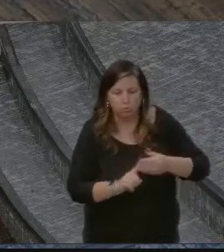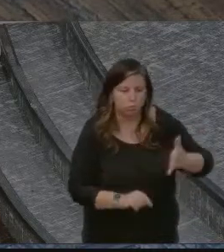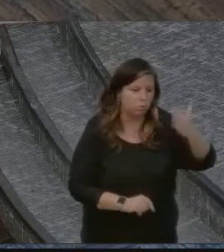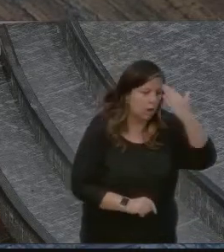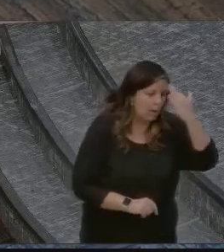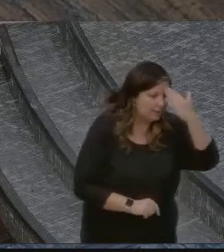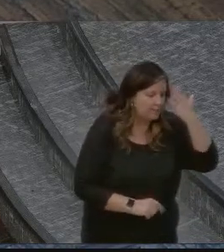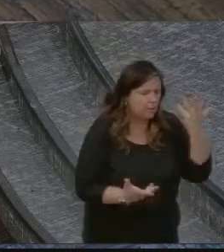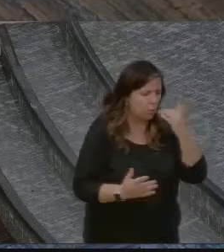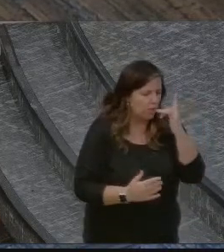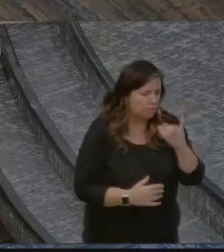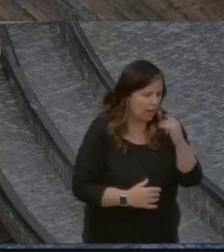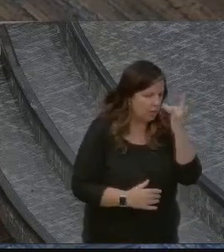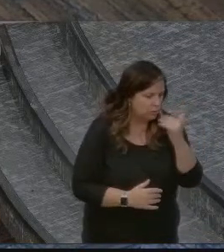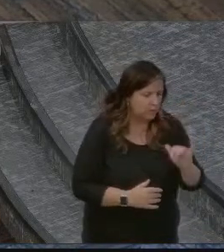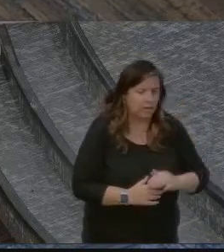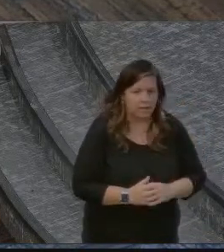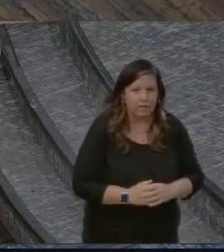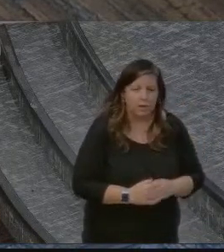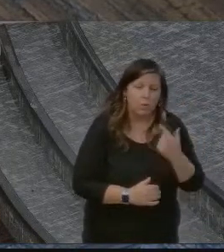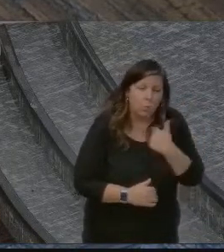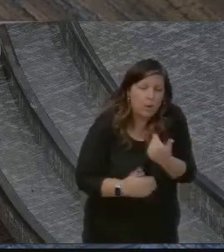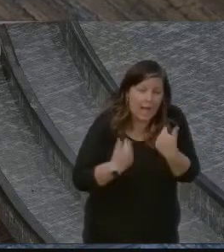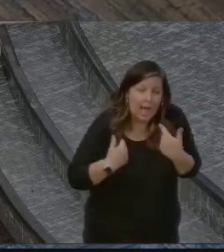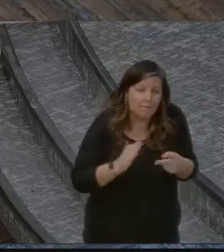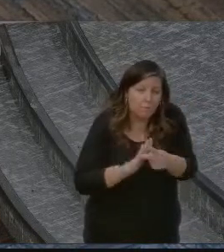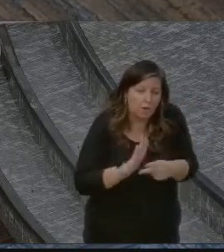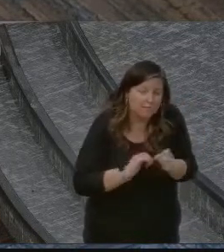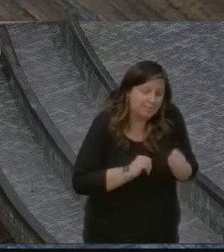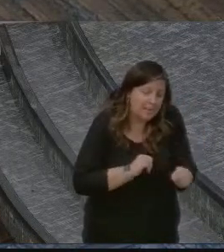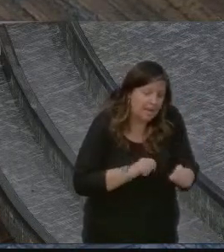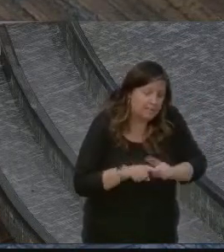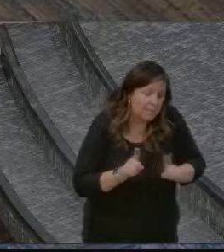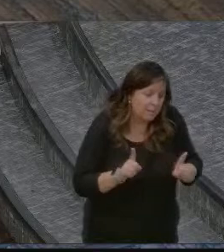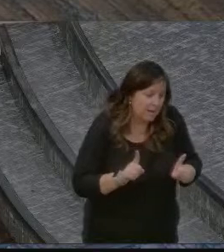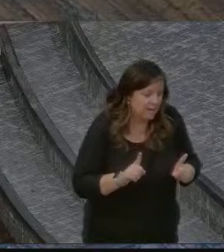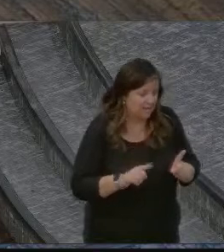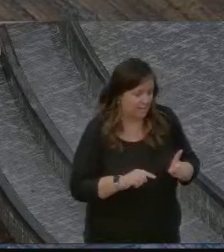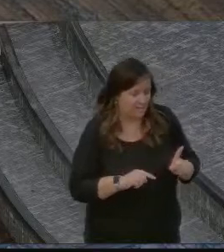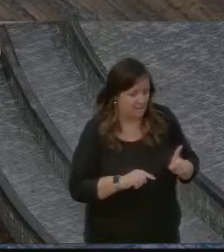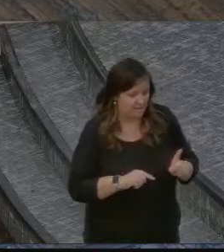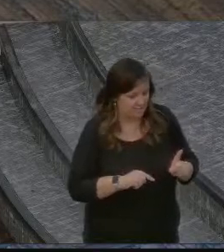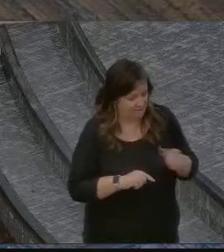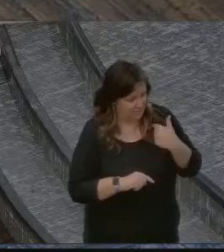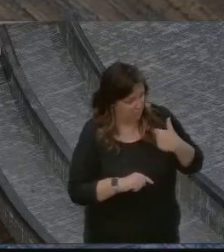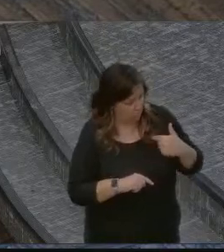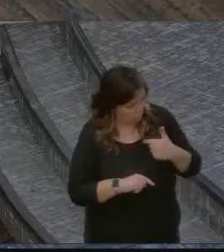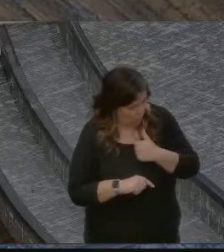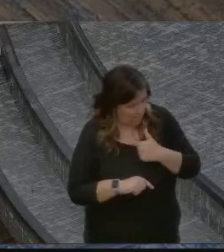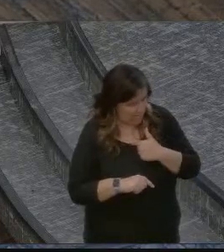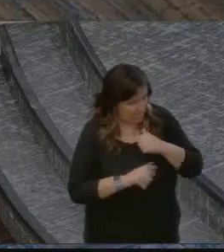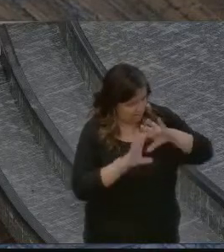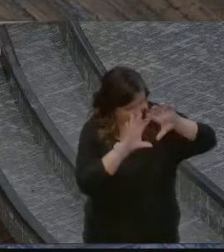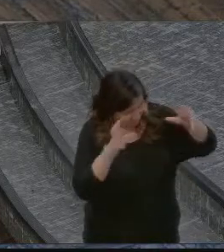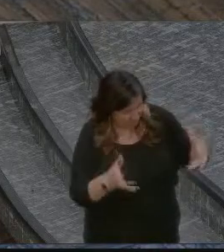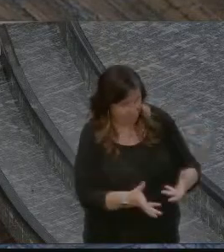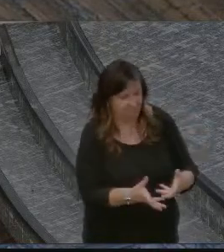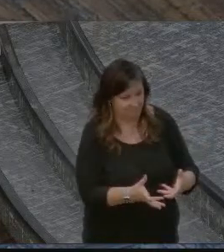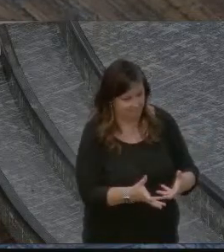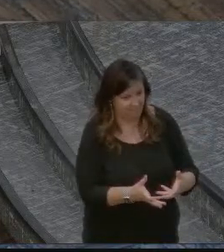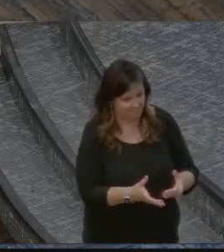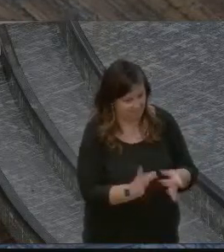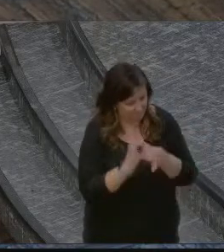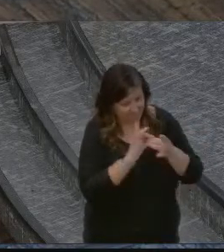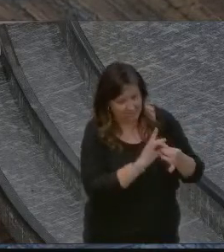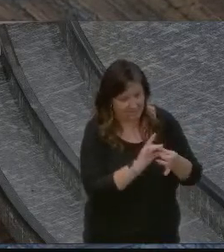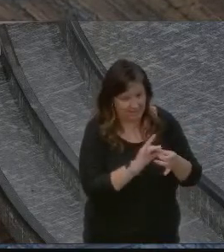I think we have the policies, but I don't know that we've began that work collectively as a unit to be